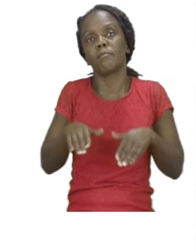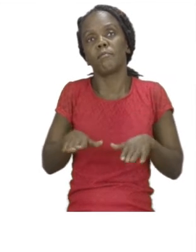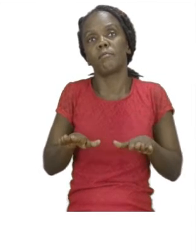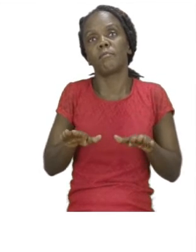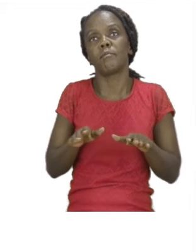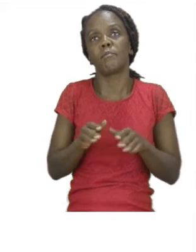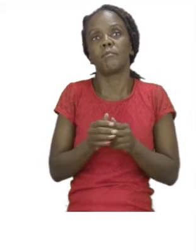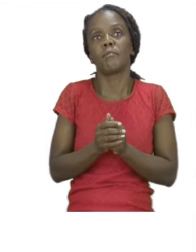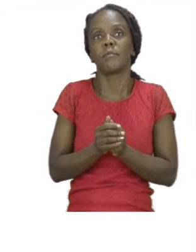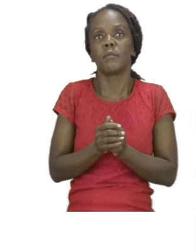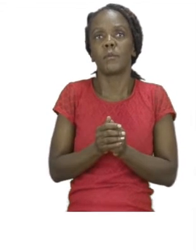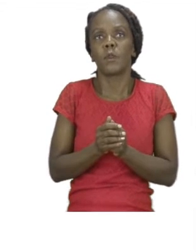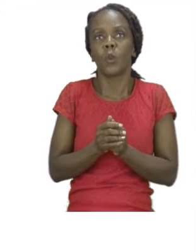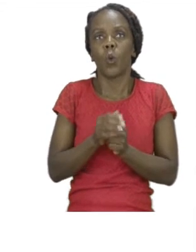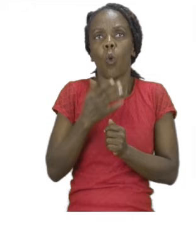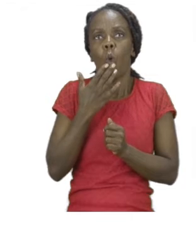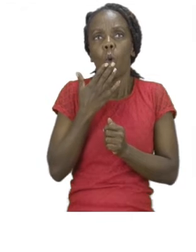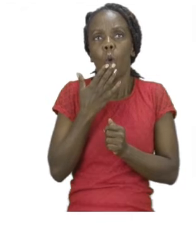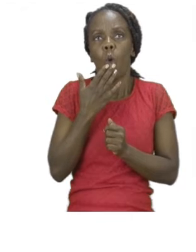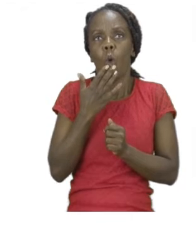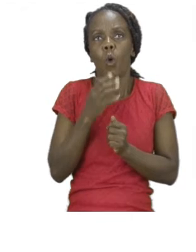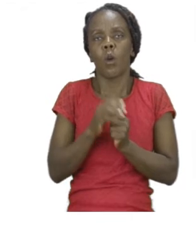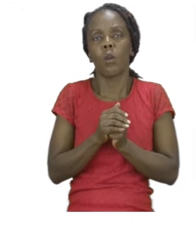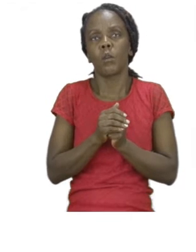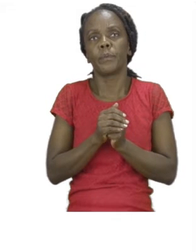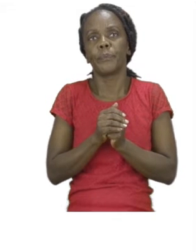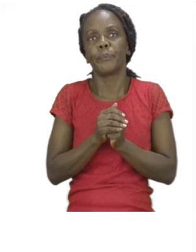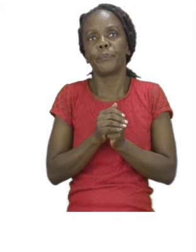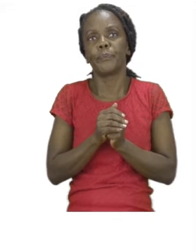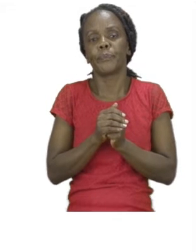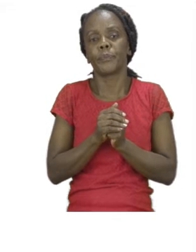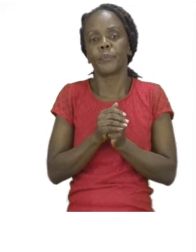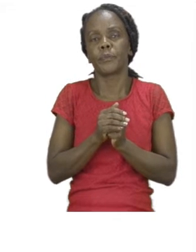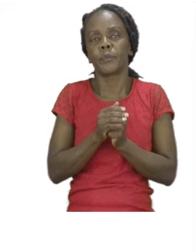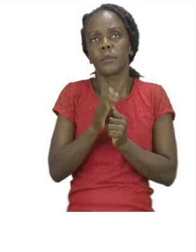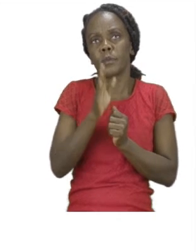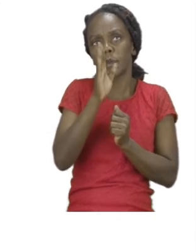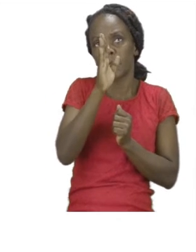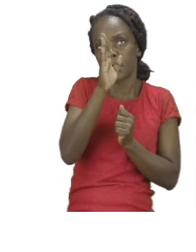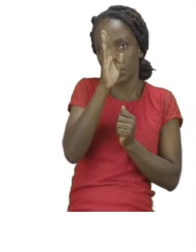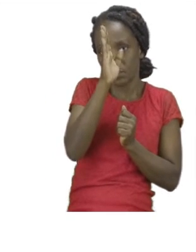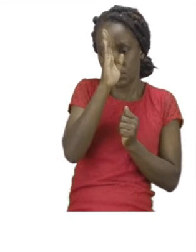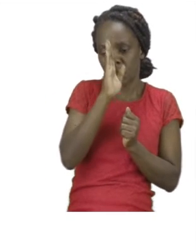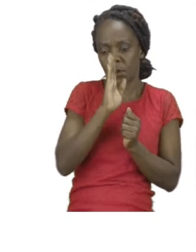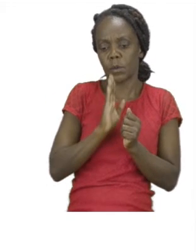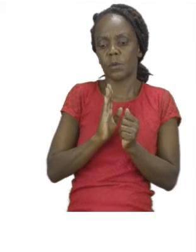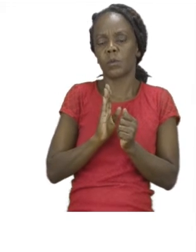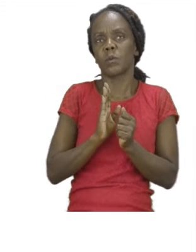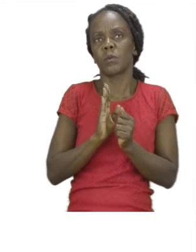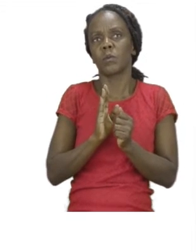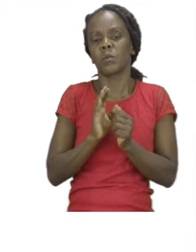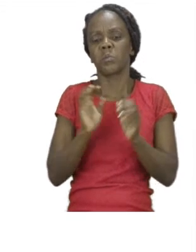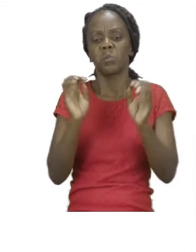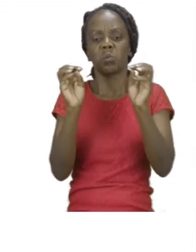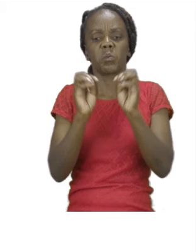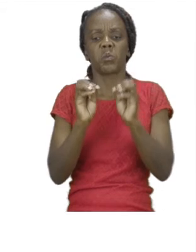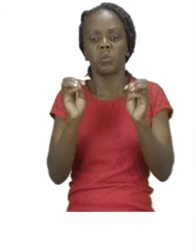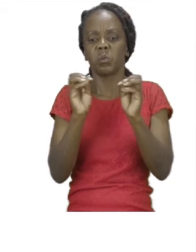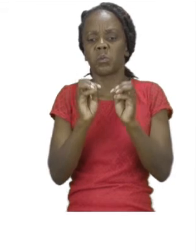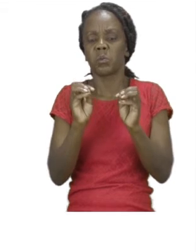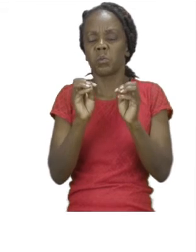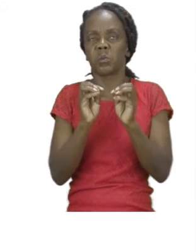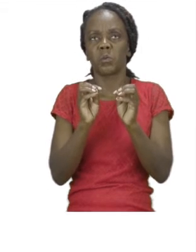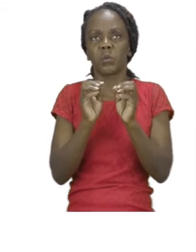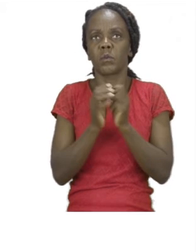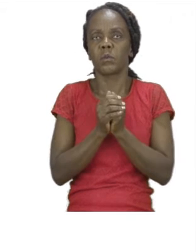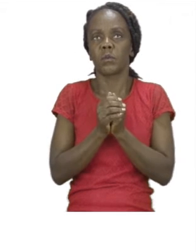missing. Poor girl. It is going to be our job to make sure that we